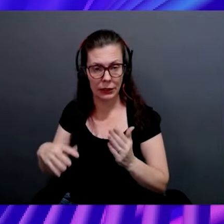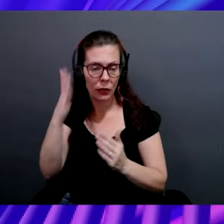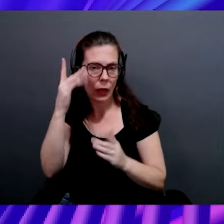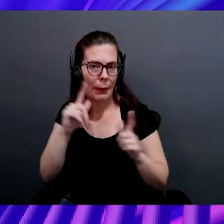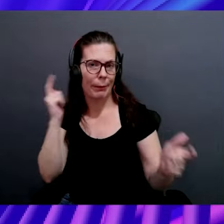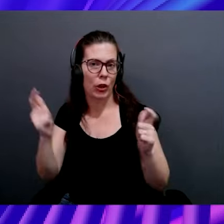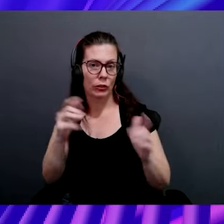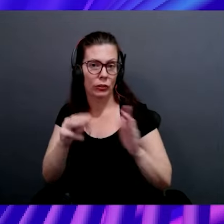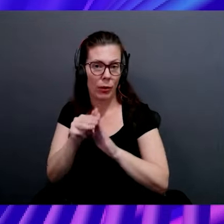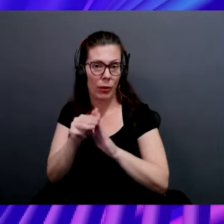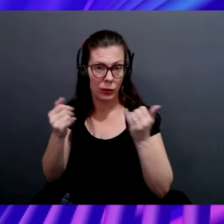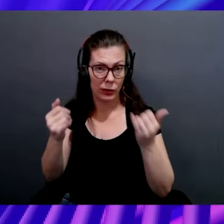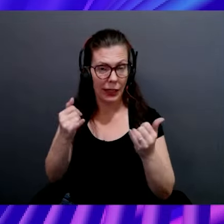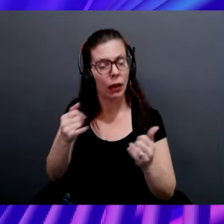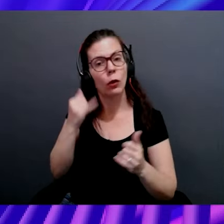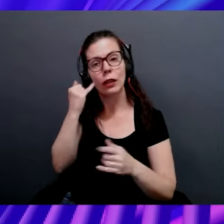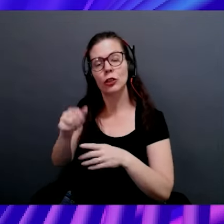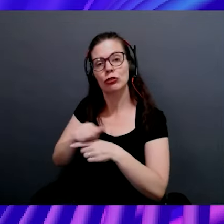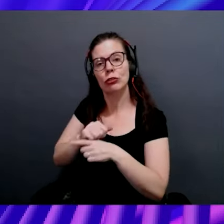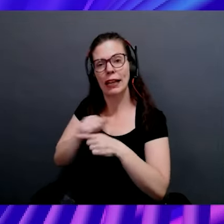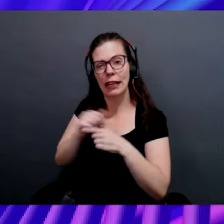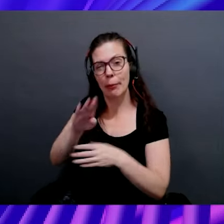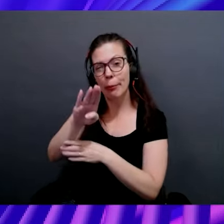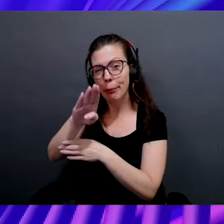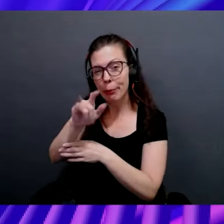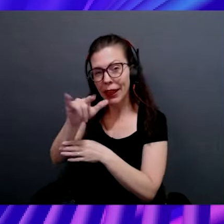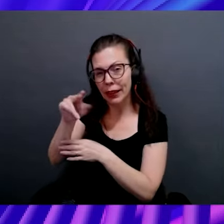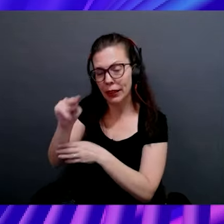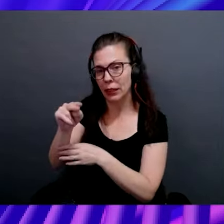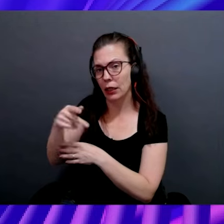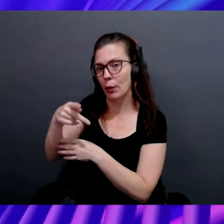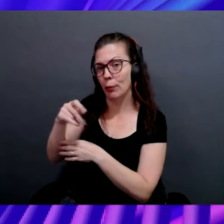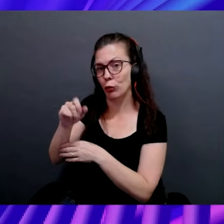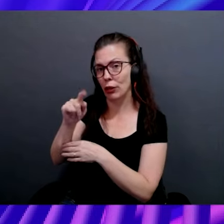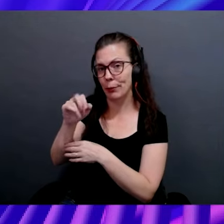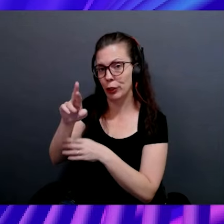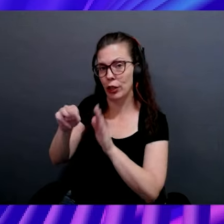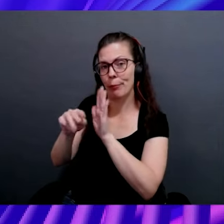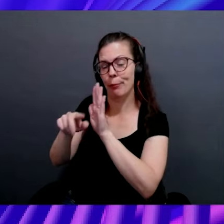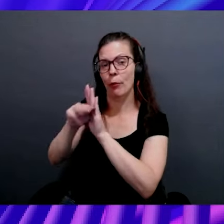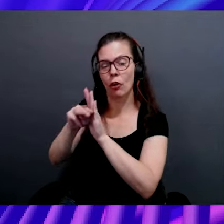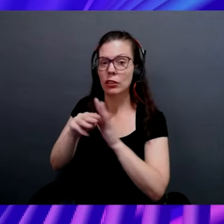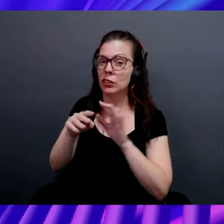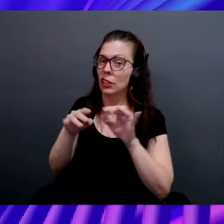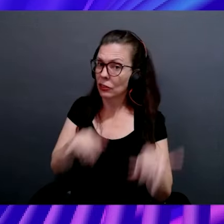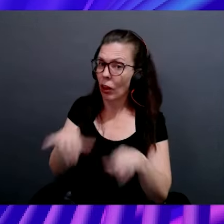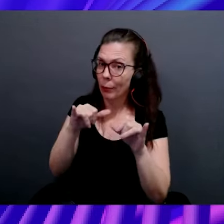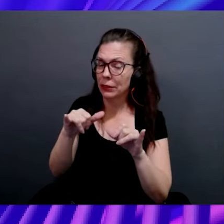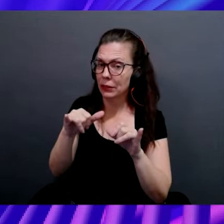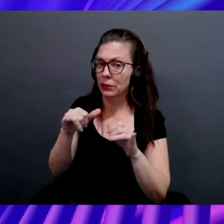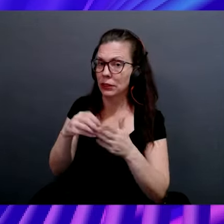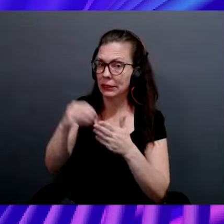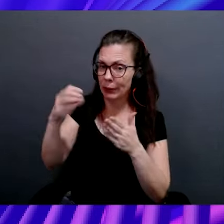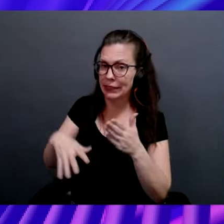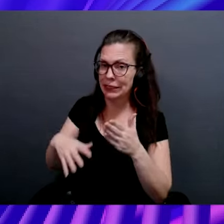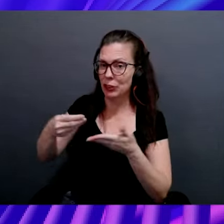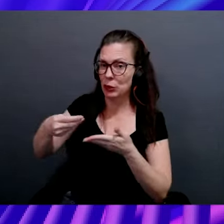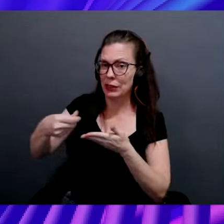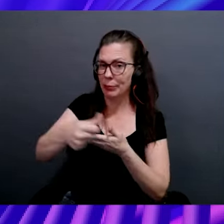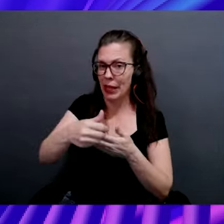when you're training billion parameter models, it is not uncommon to have to spend more than $1